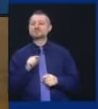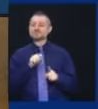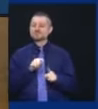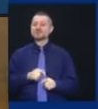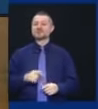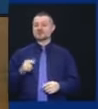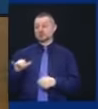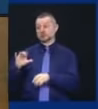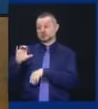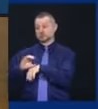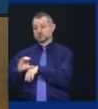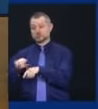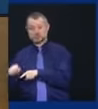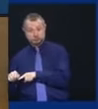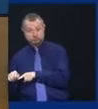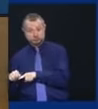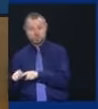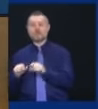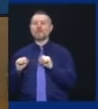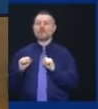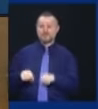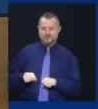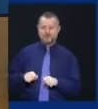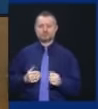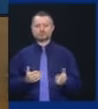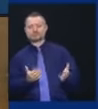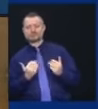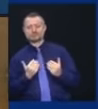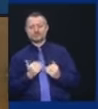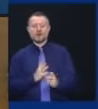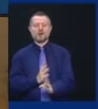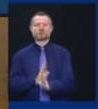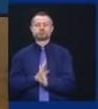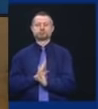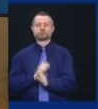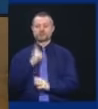the faith-based facilities, vaccine centers.